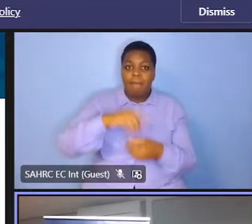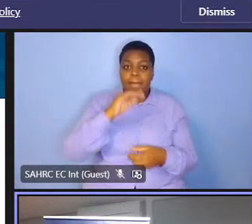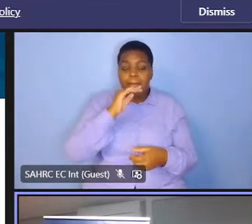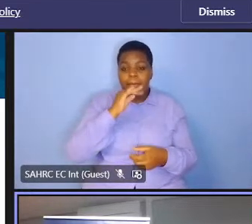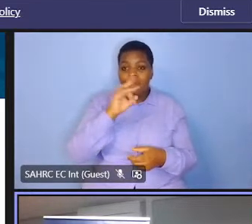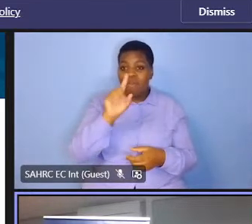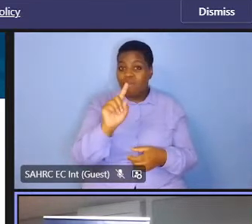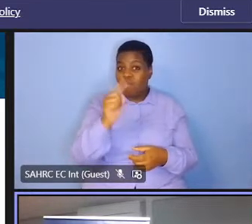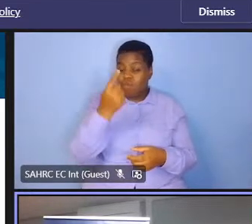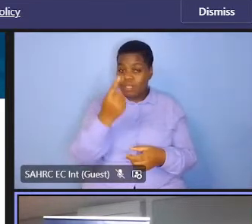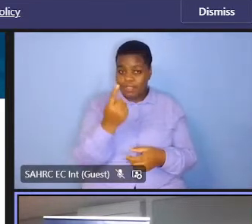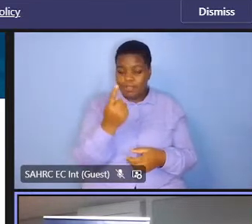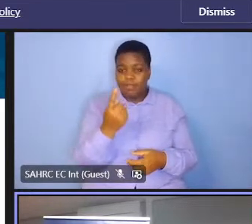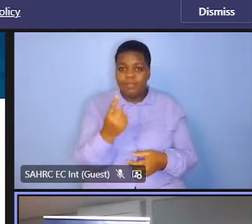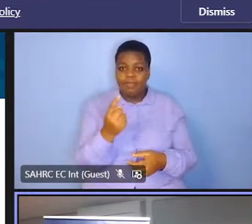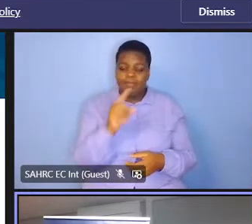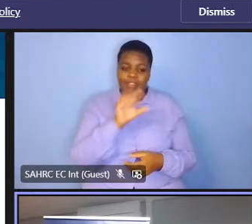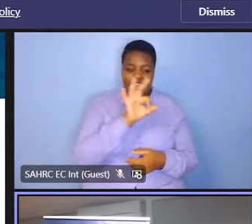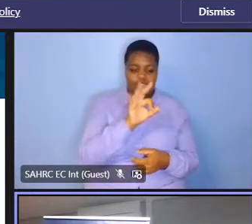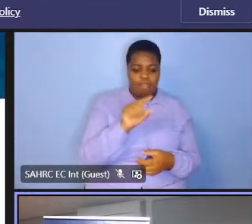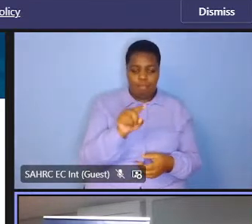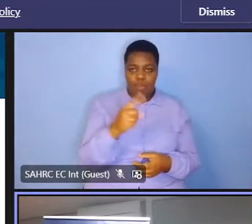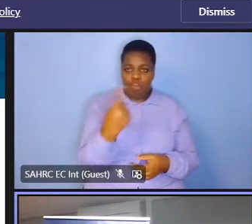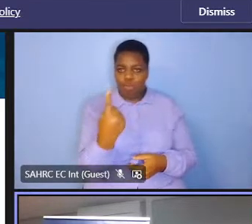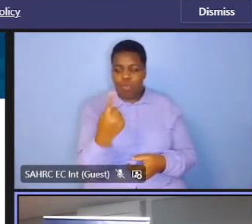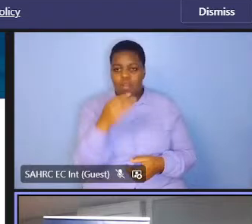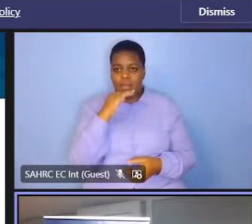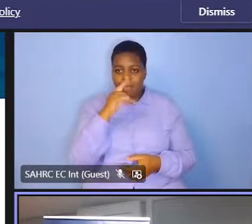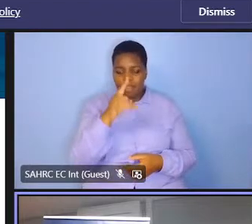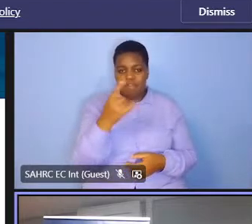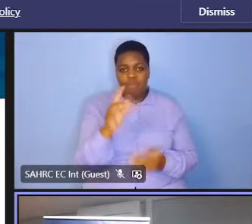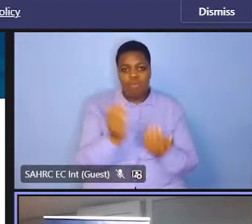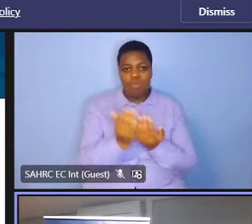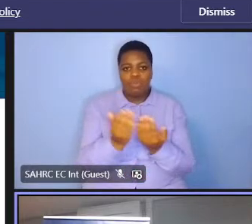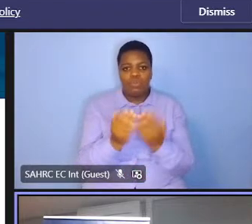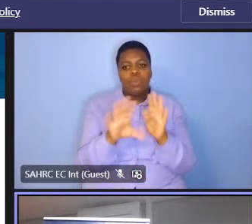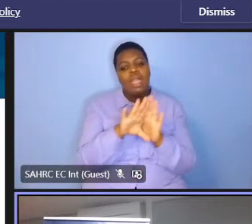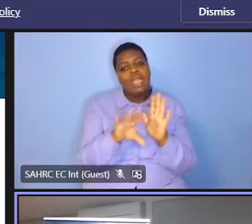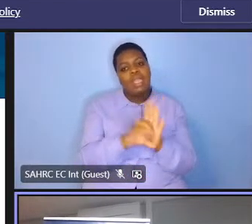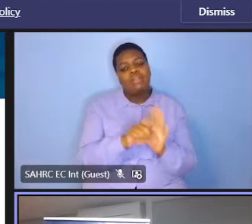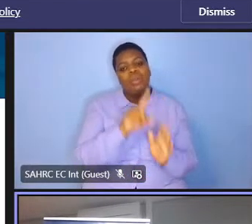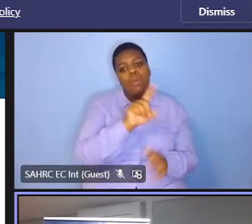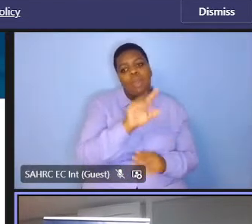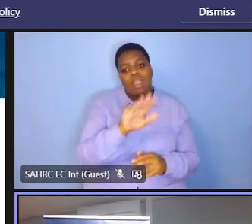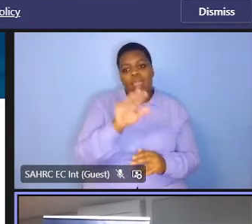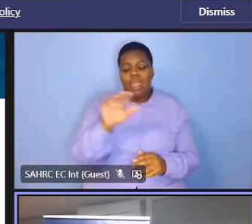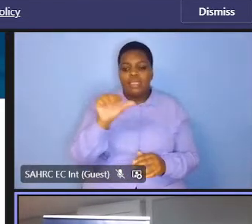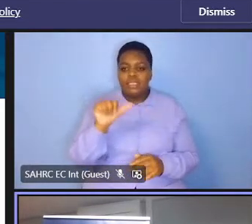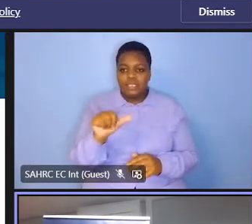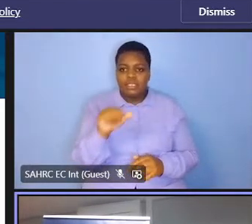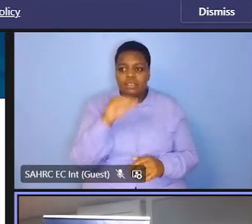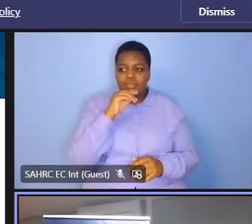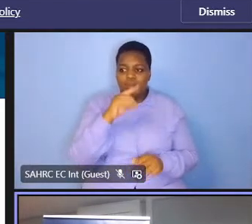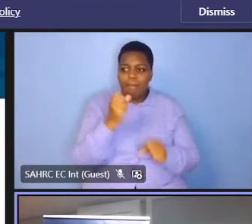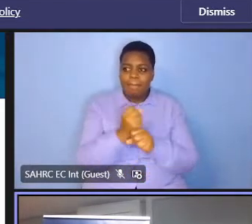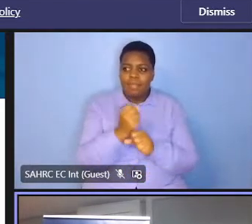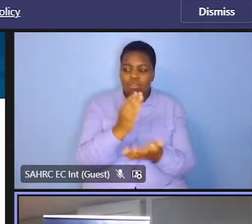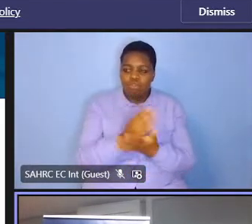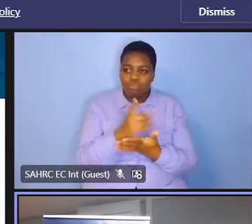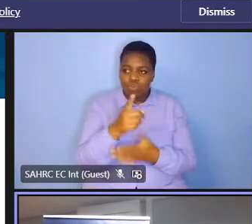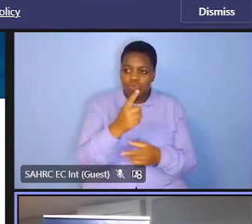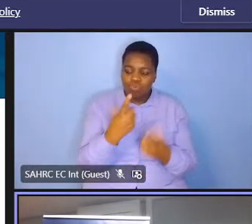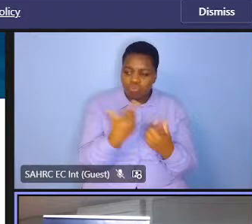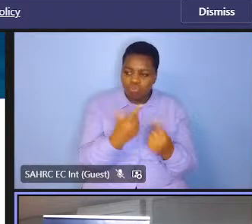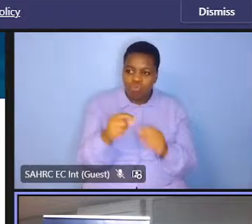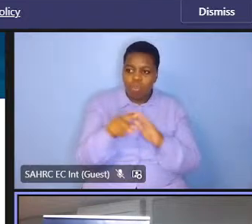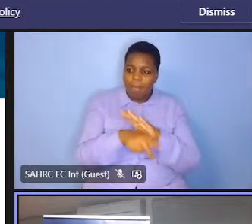Section 3.1 of the South African Schools Act of 1996 make a primary and a